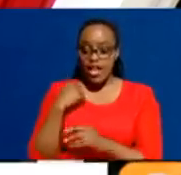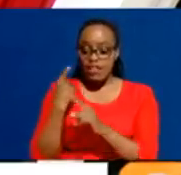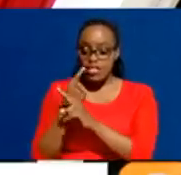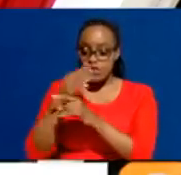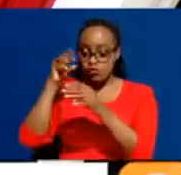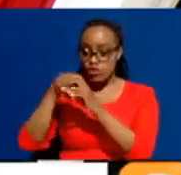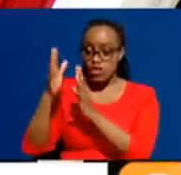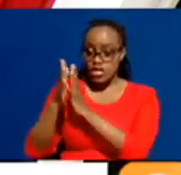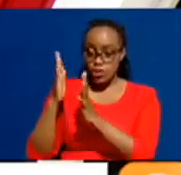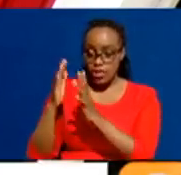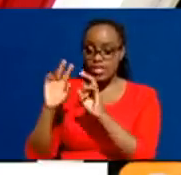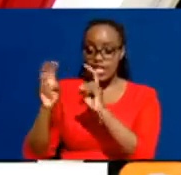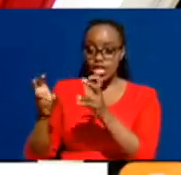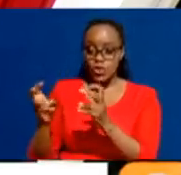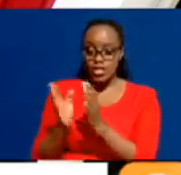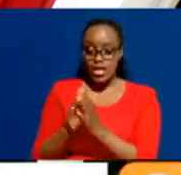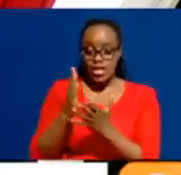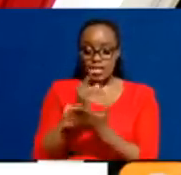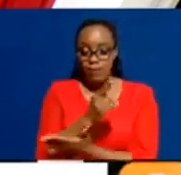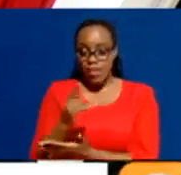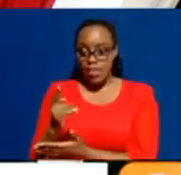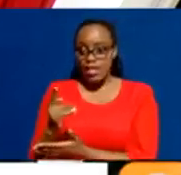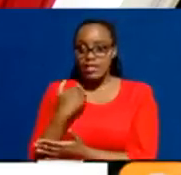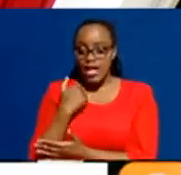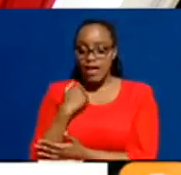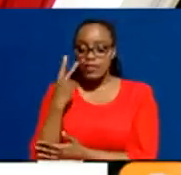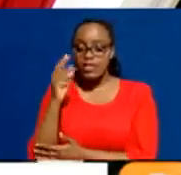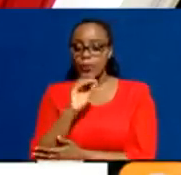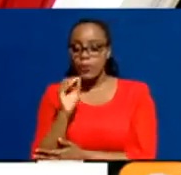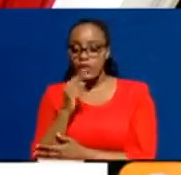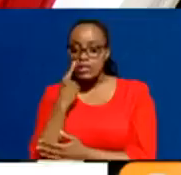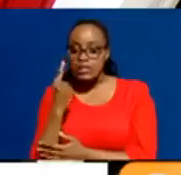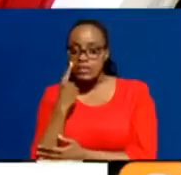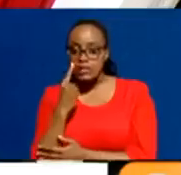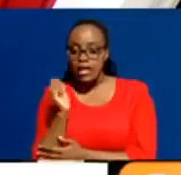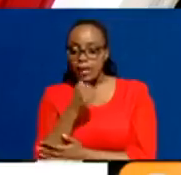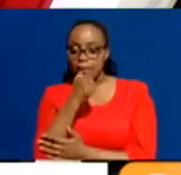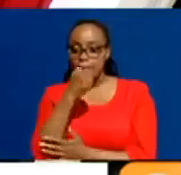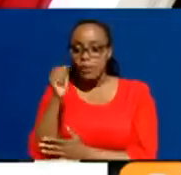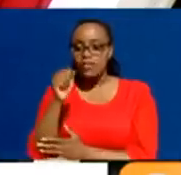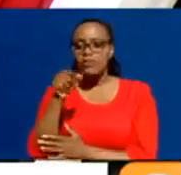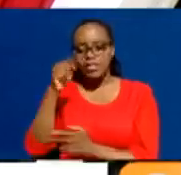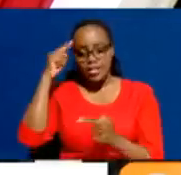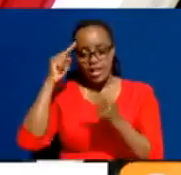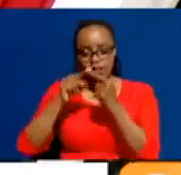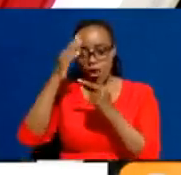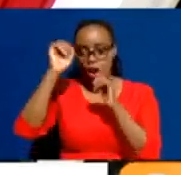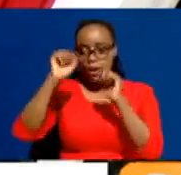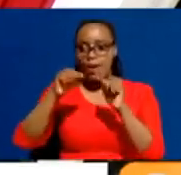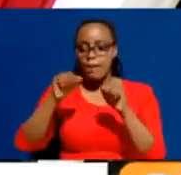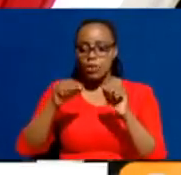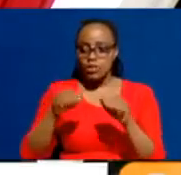inbuilt security features. Some you will not readily see with a naked eye, and it's deliberate that way, so that we are able